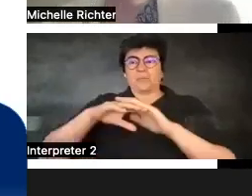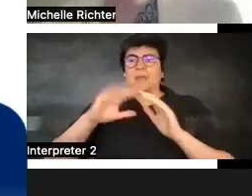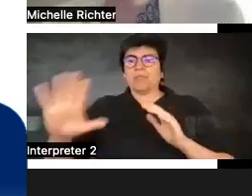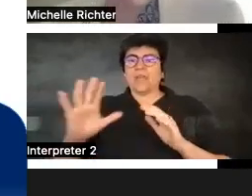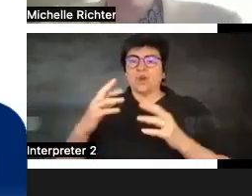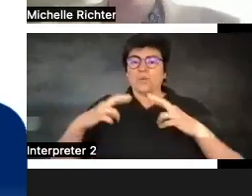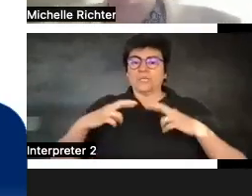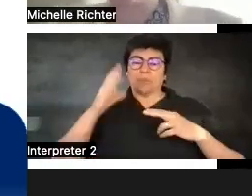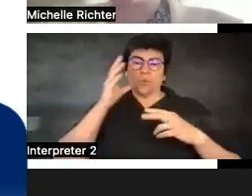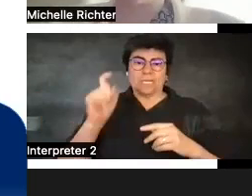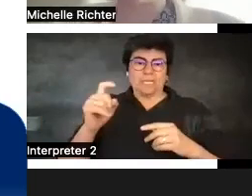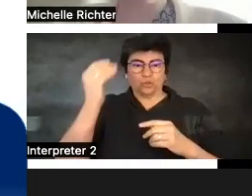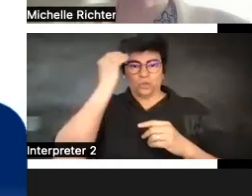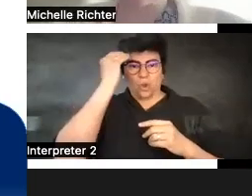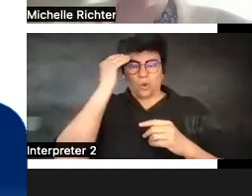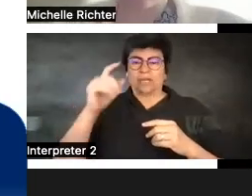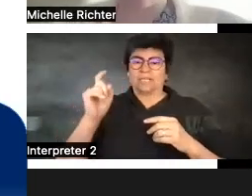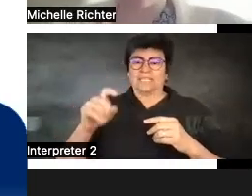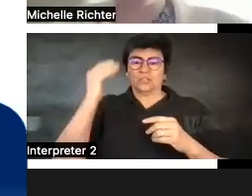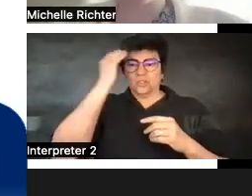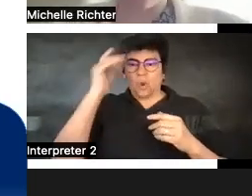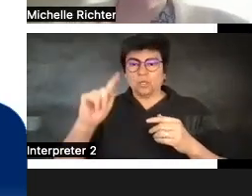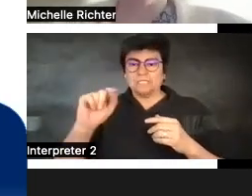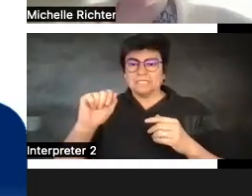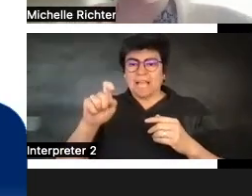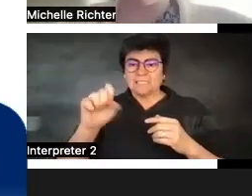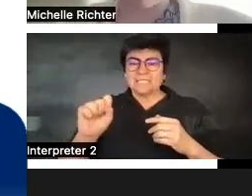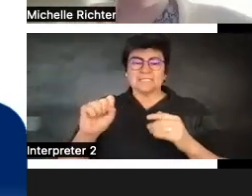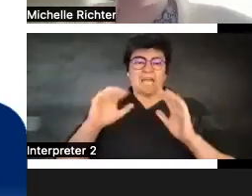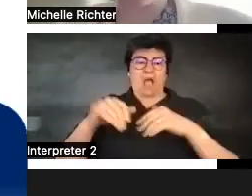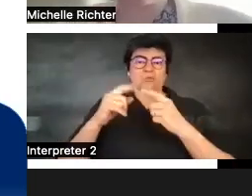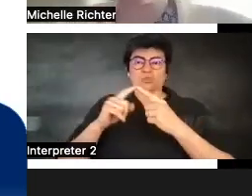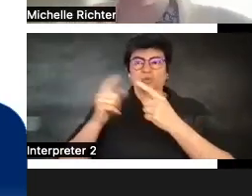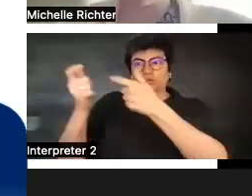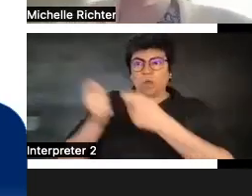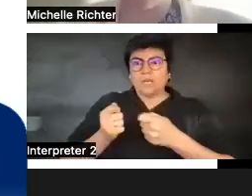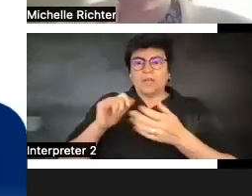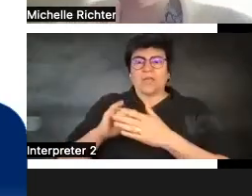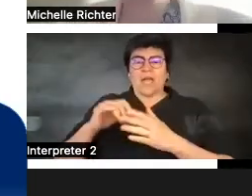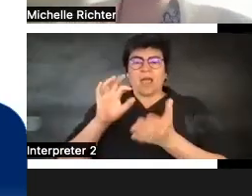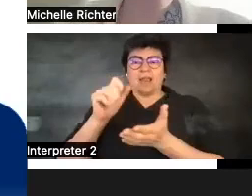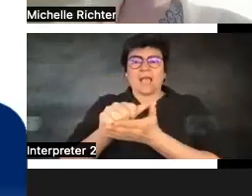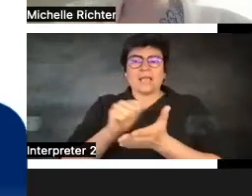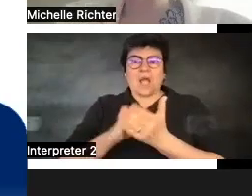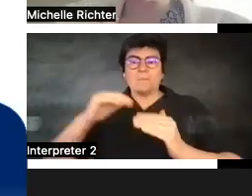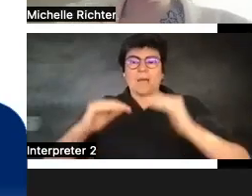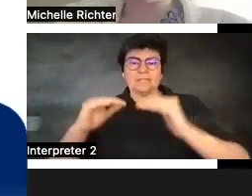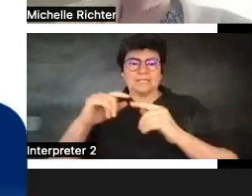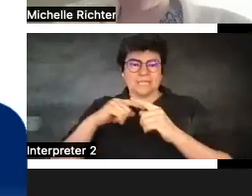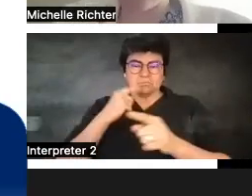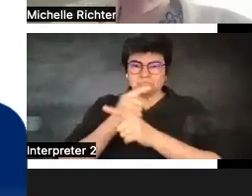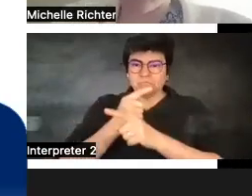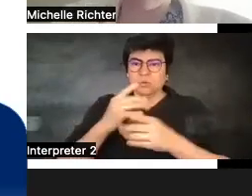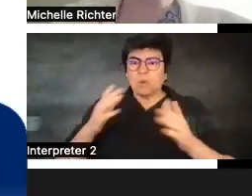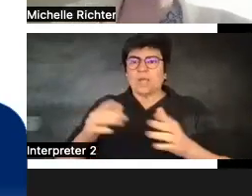would need to know. They need to think about taxes. How do you draw down account balances in a tax efficient way? How do you